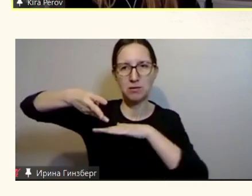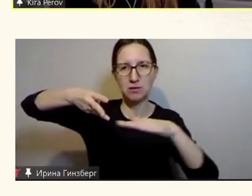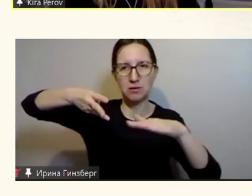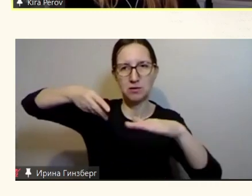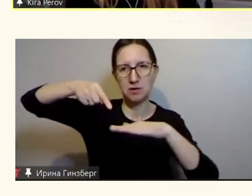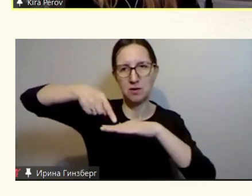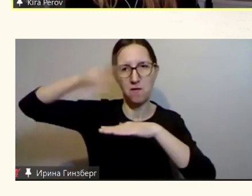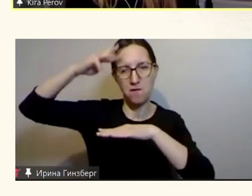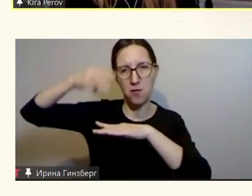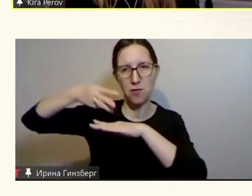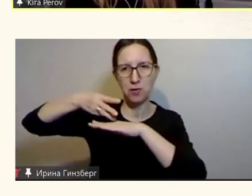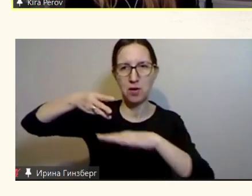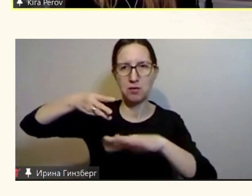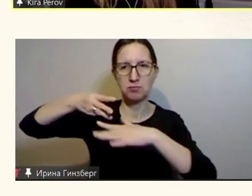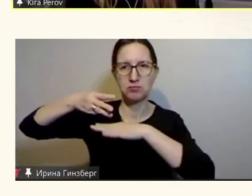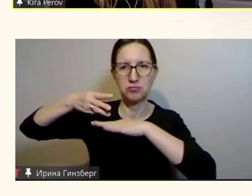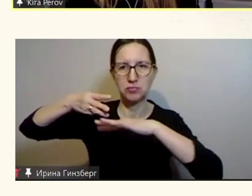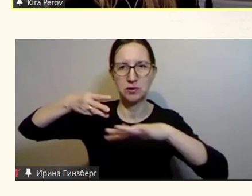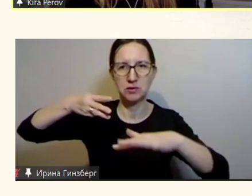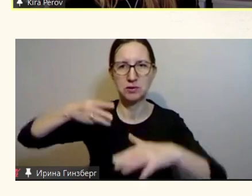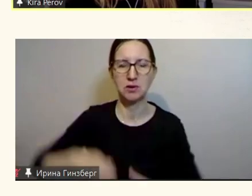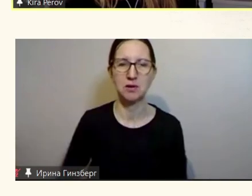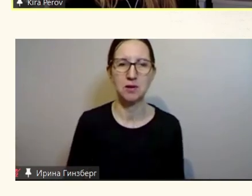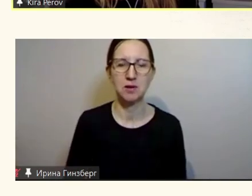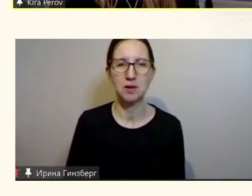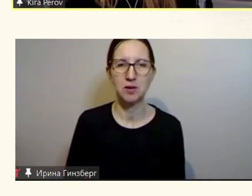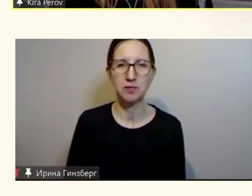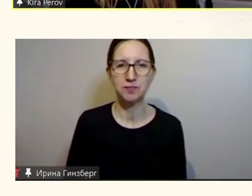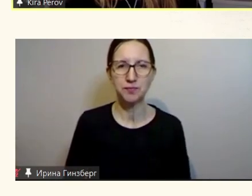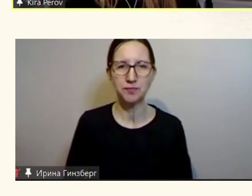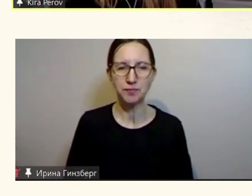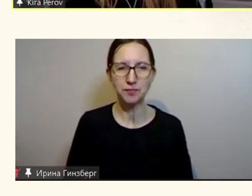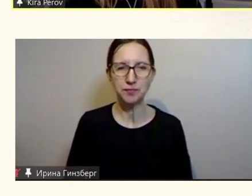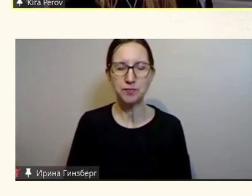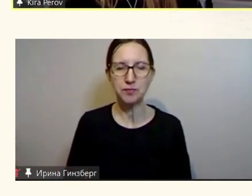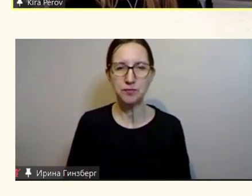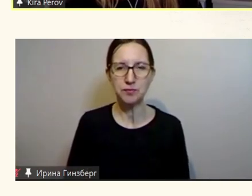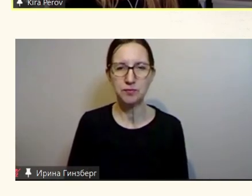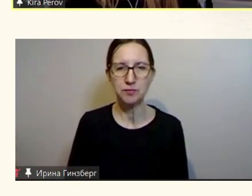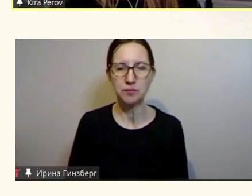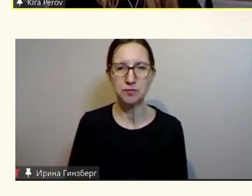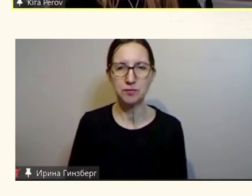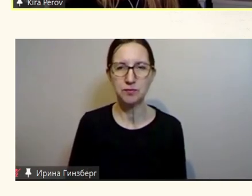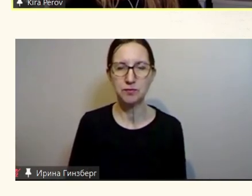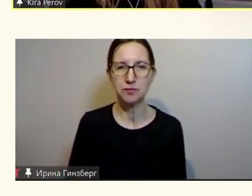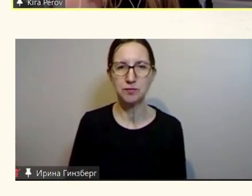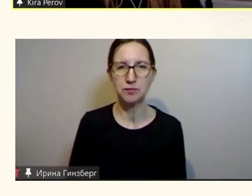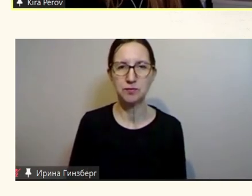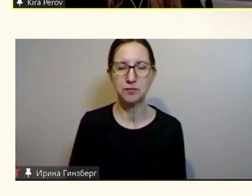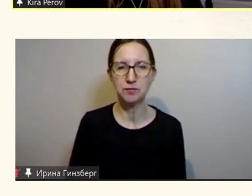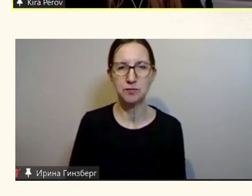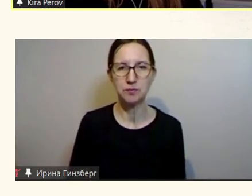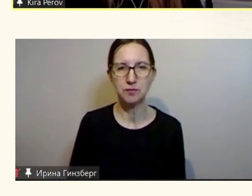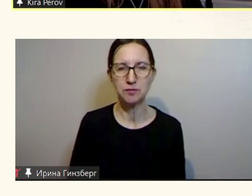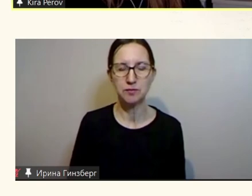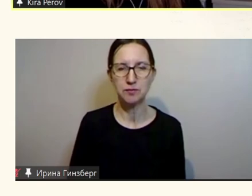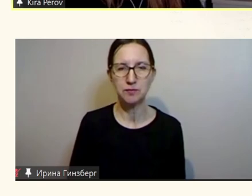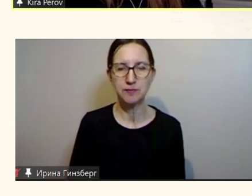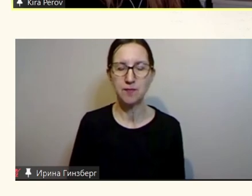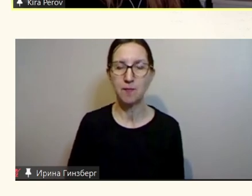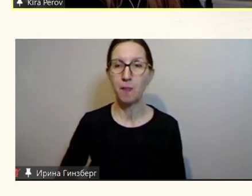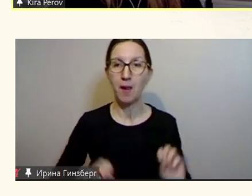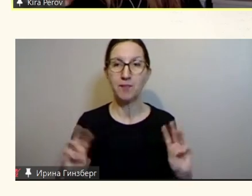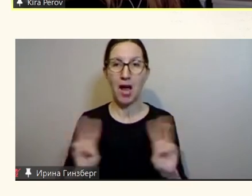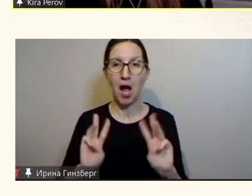The flaming trees were gas, gas trees,